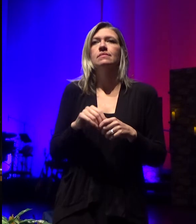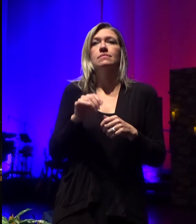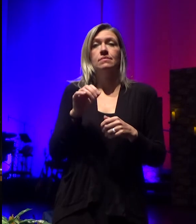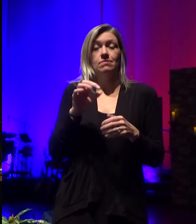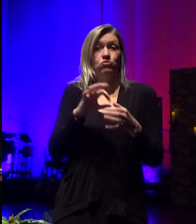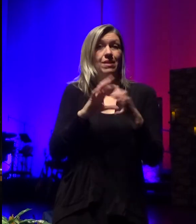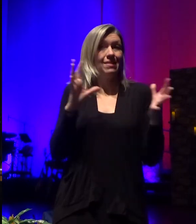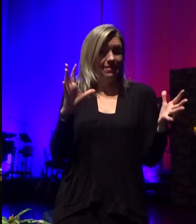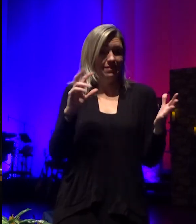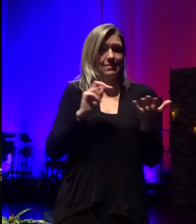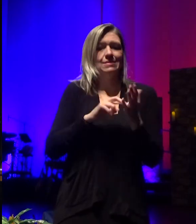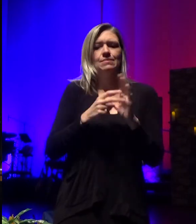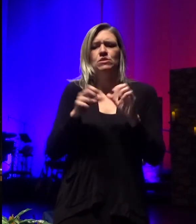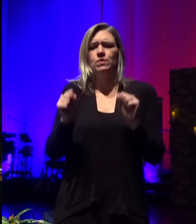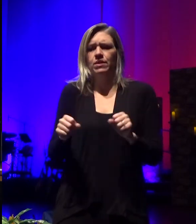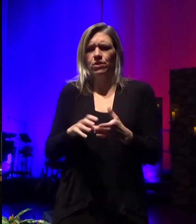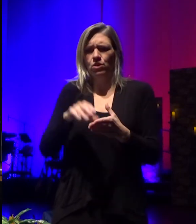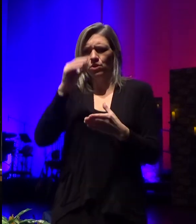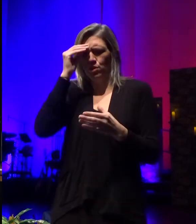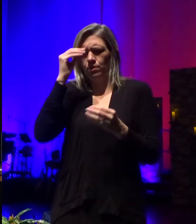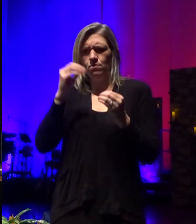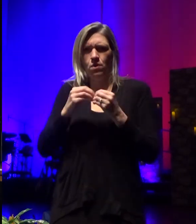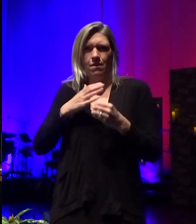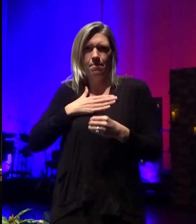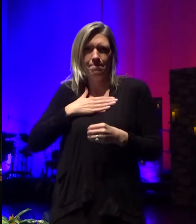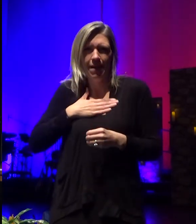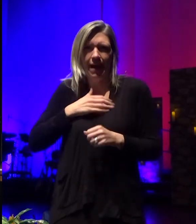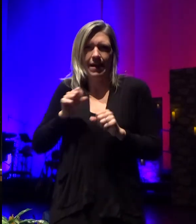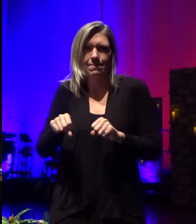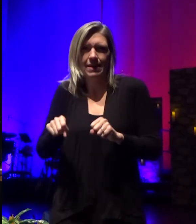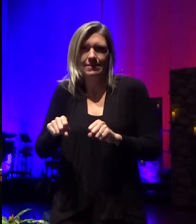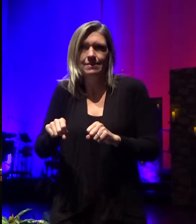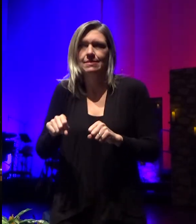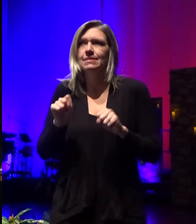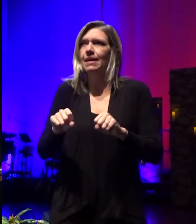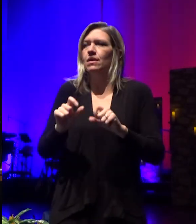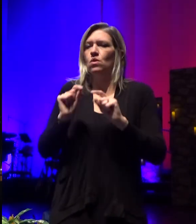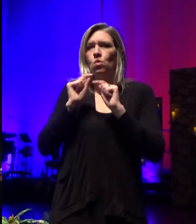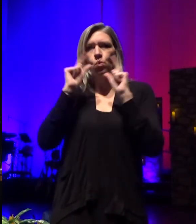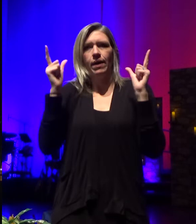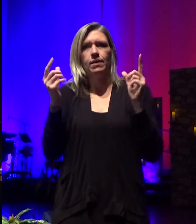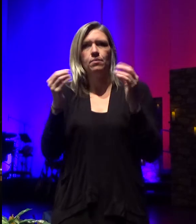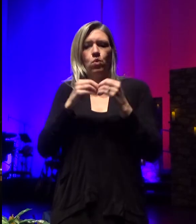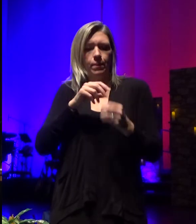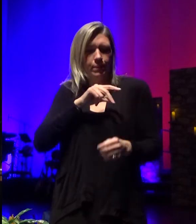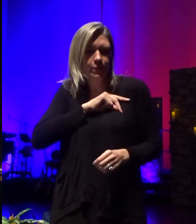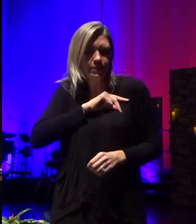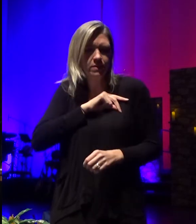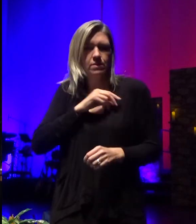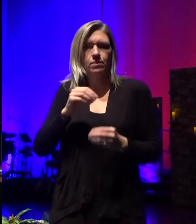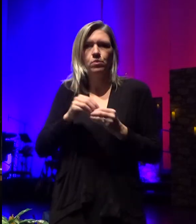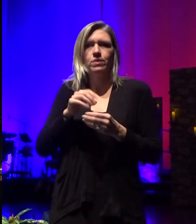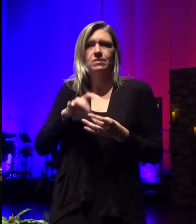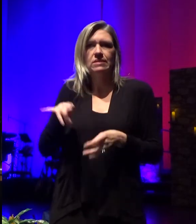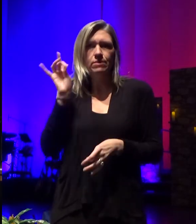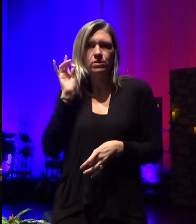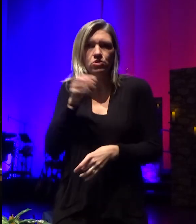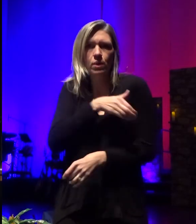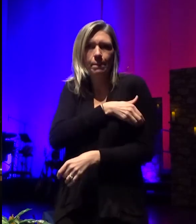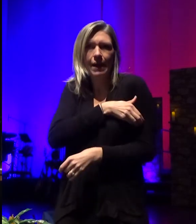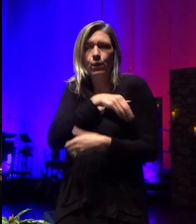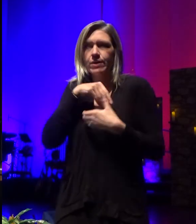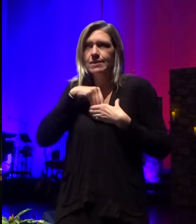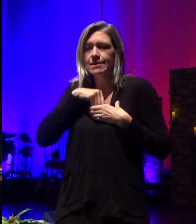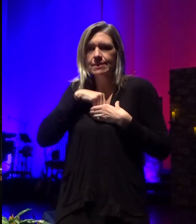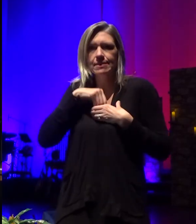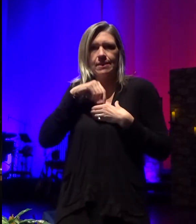more of our own capacities, that we might awaken to more of our personal and spiritual powers in